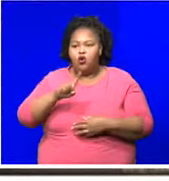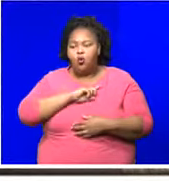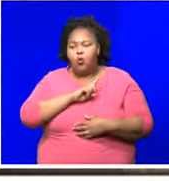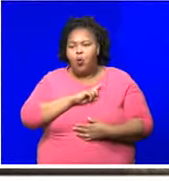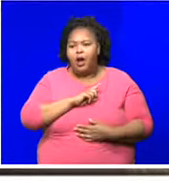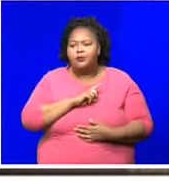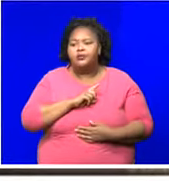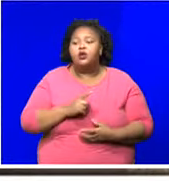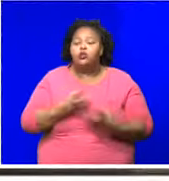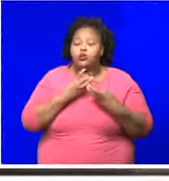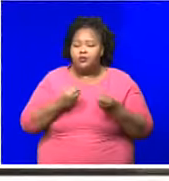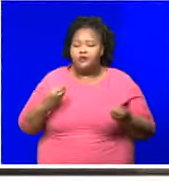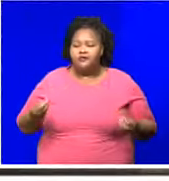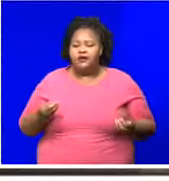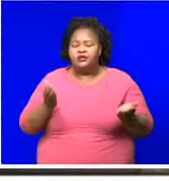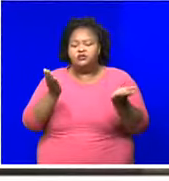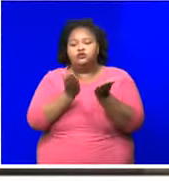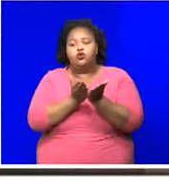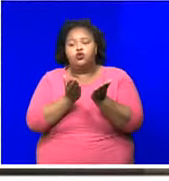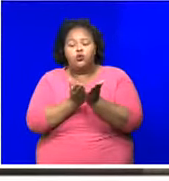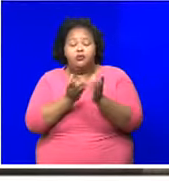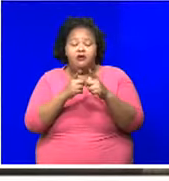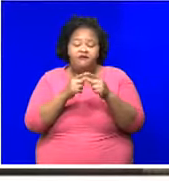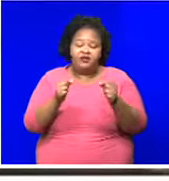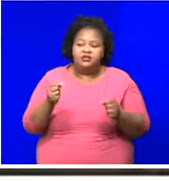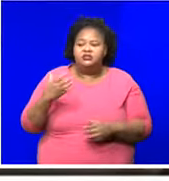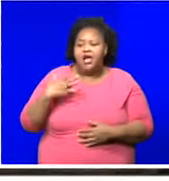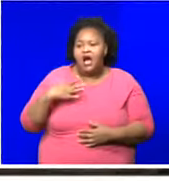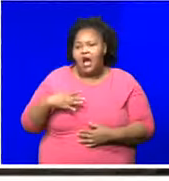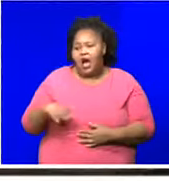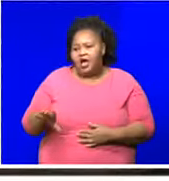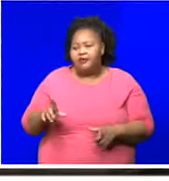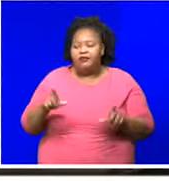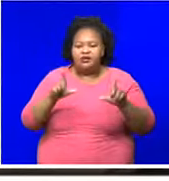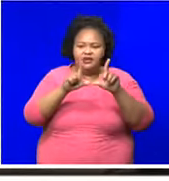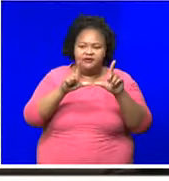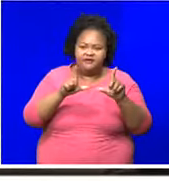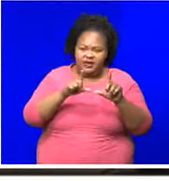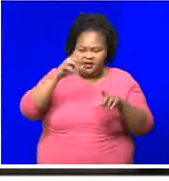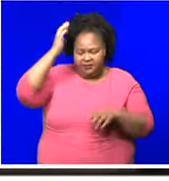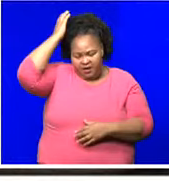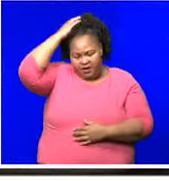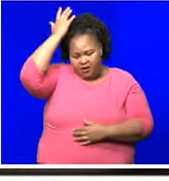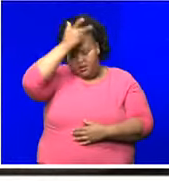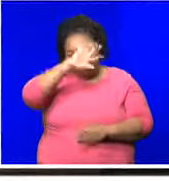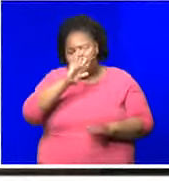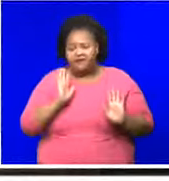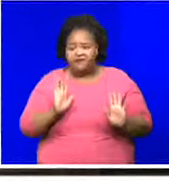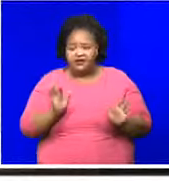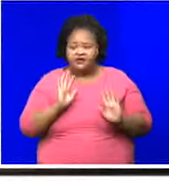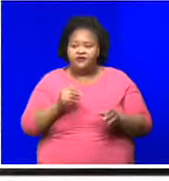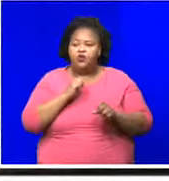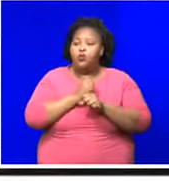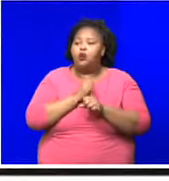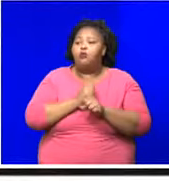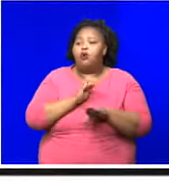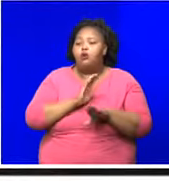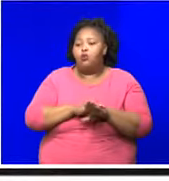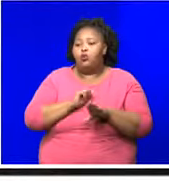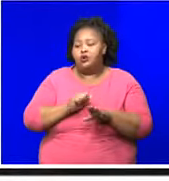labacetsile esikolweni mhlawumbe lo munye une-degree une-masters akasebenzi but